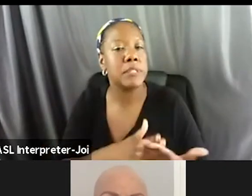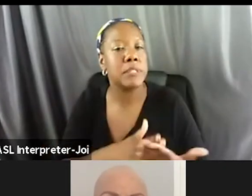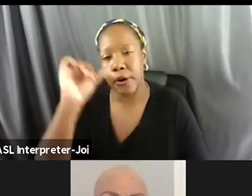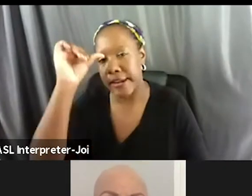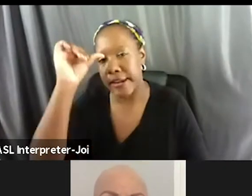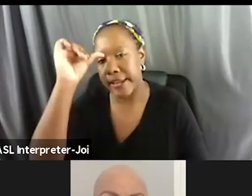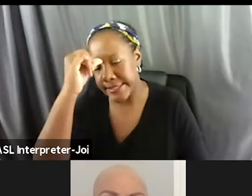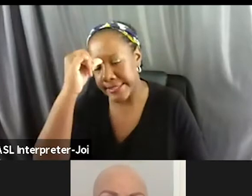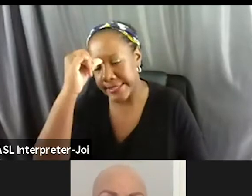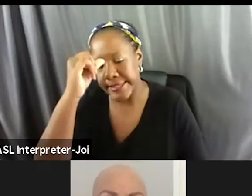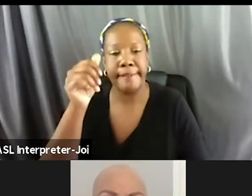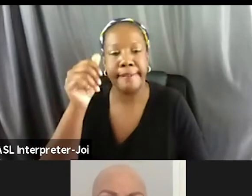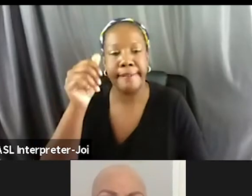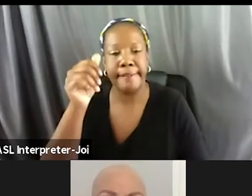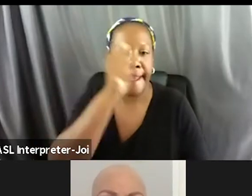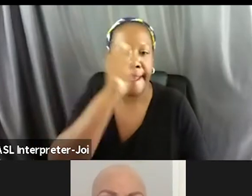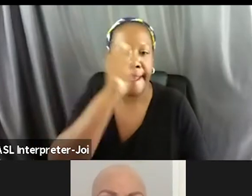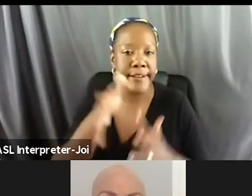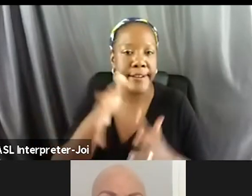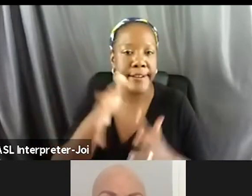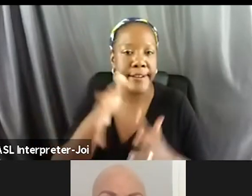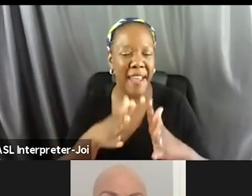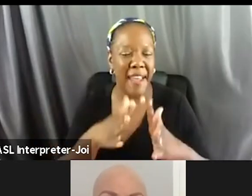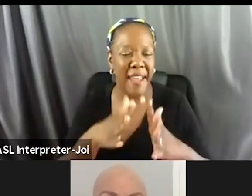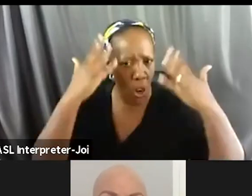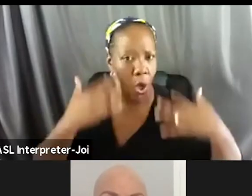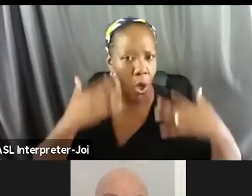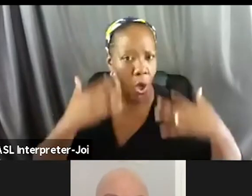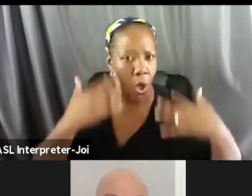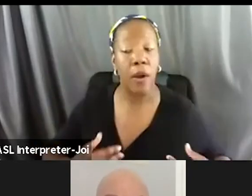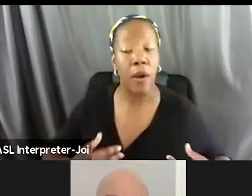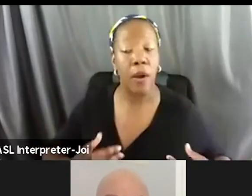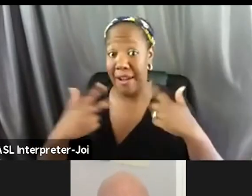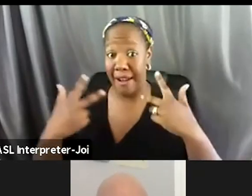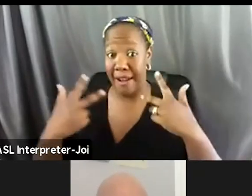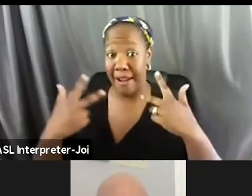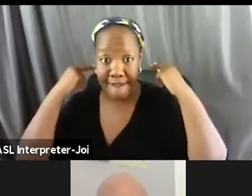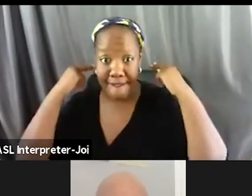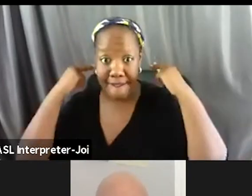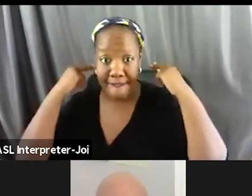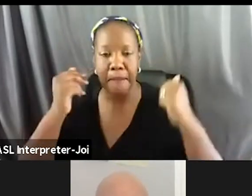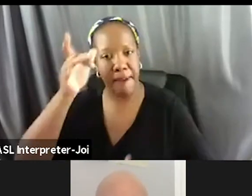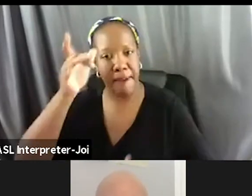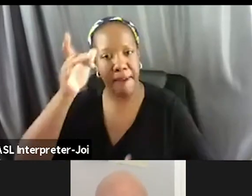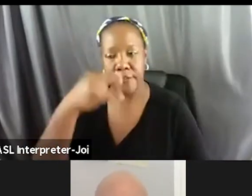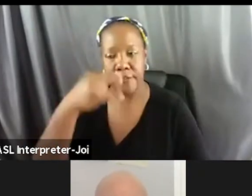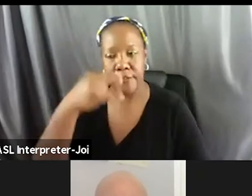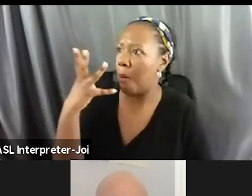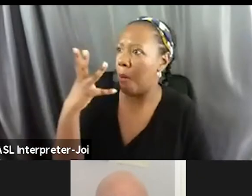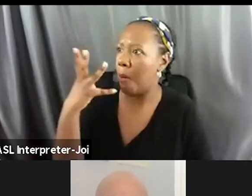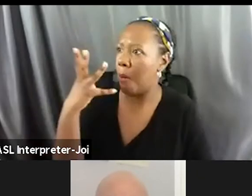American, you know, had long hair. When I cut my hair off, he said, "Oh my gosh, what is that?"